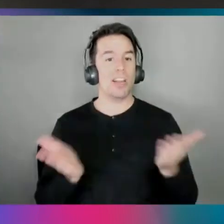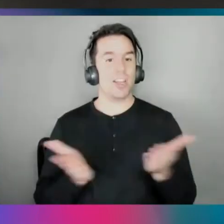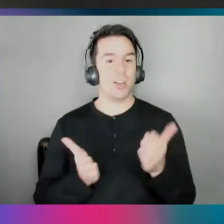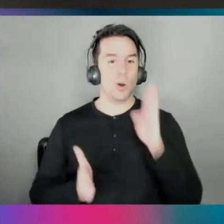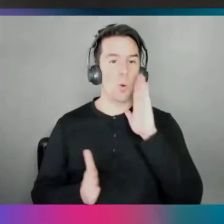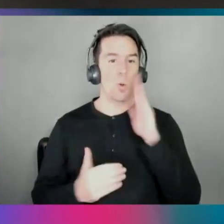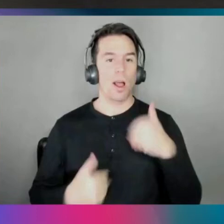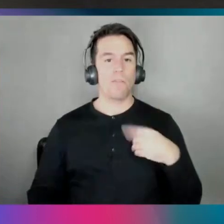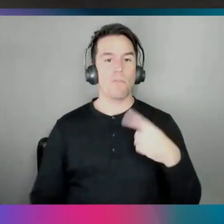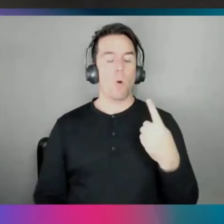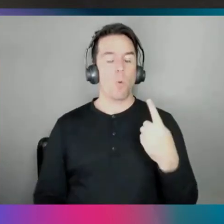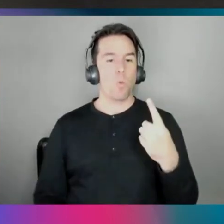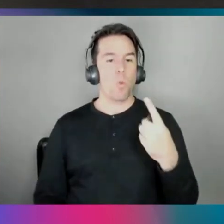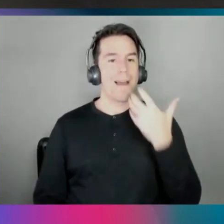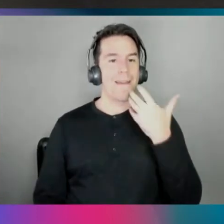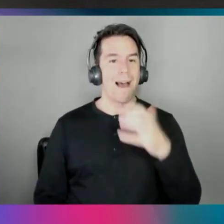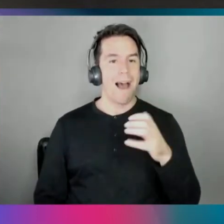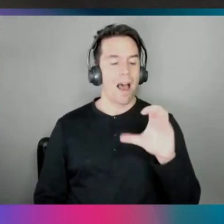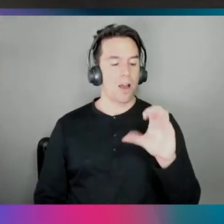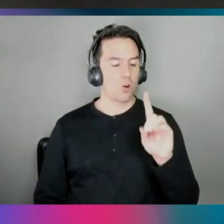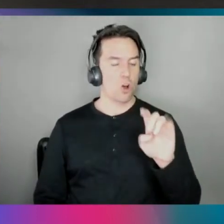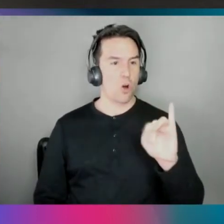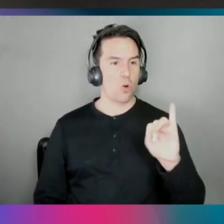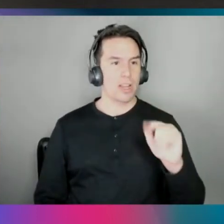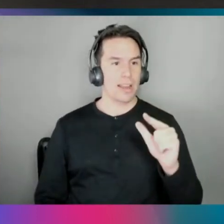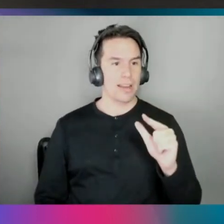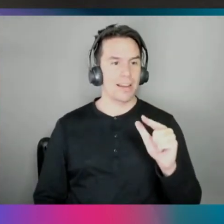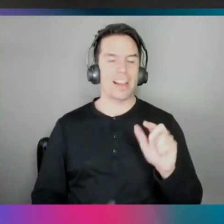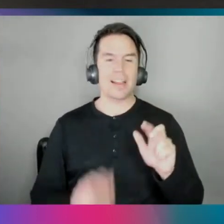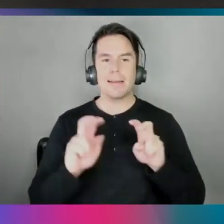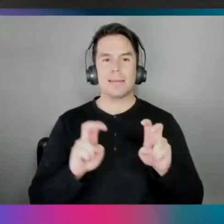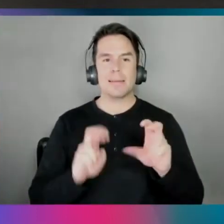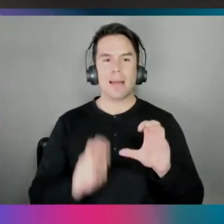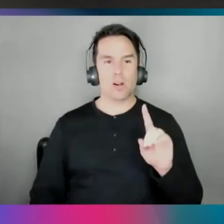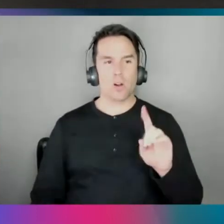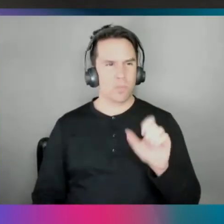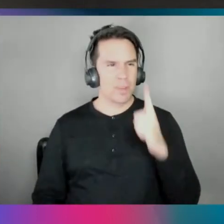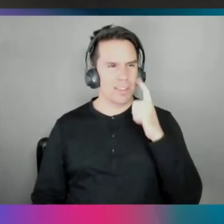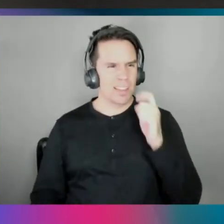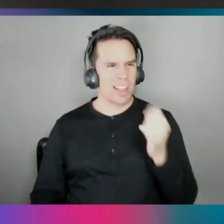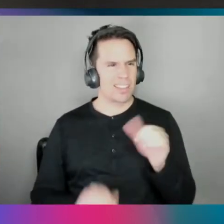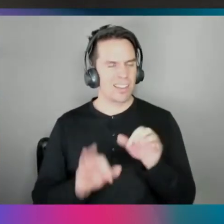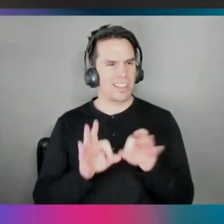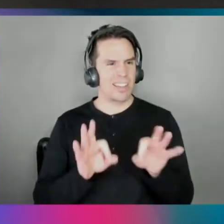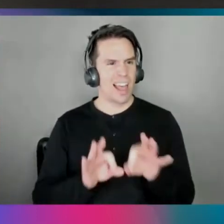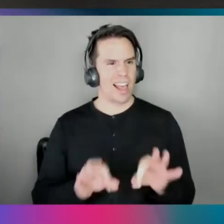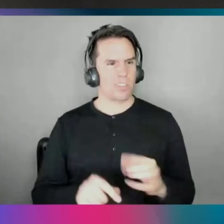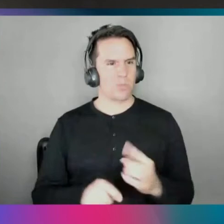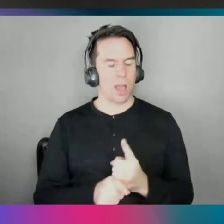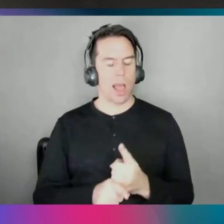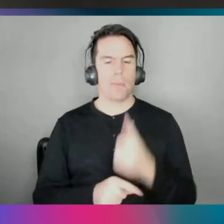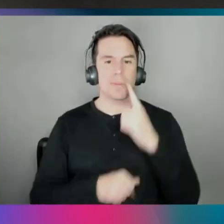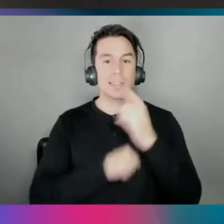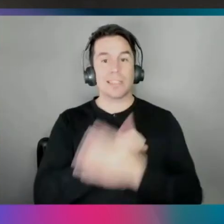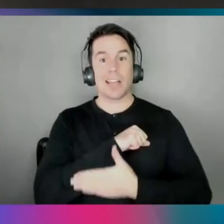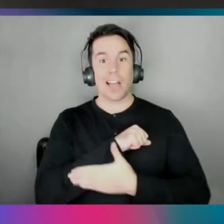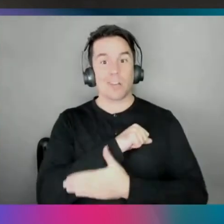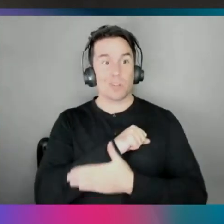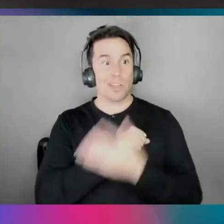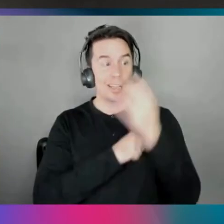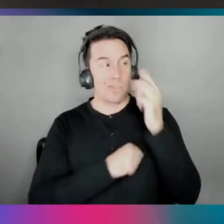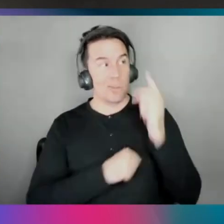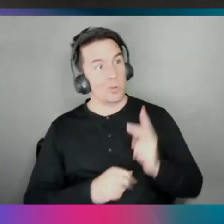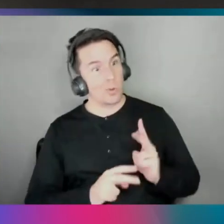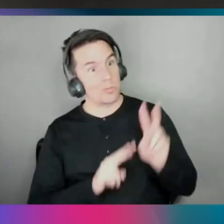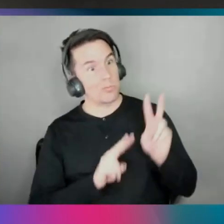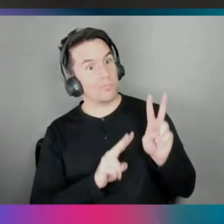encoding of stock code, customer ID, and things, because those are currently text, right? Because the country, so if we scroll back up, we saw like US and